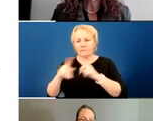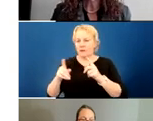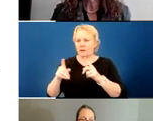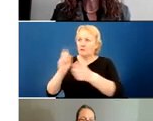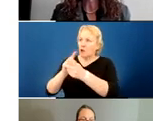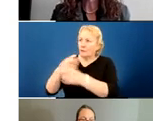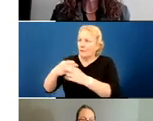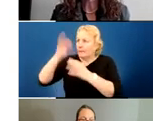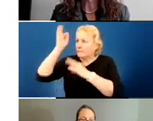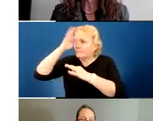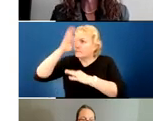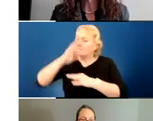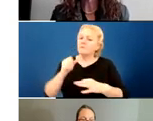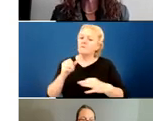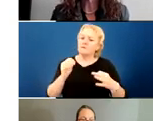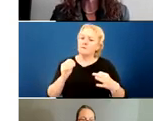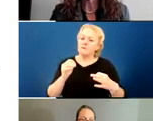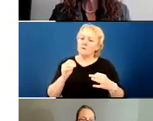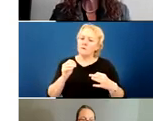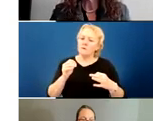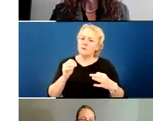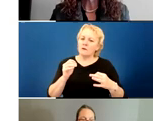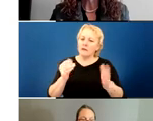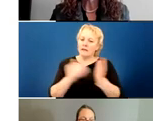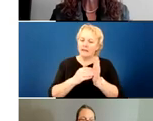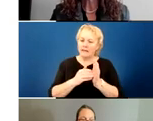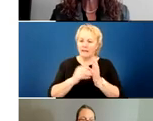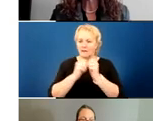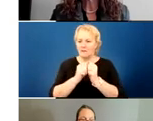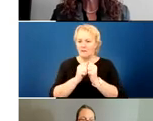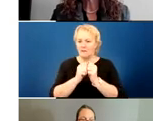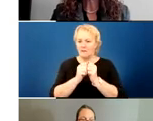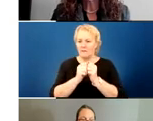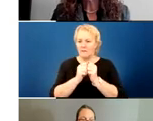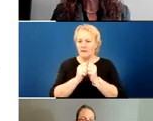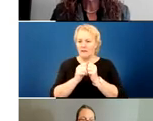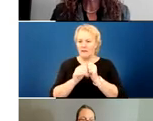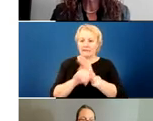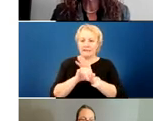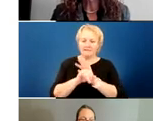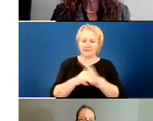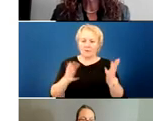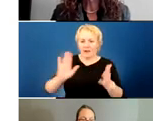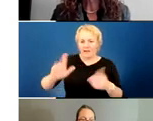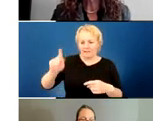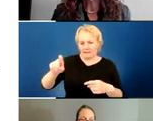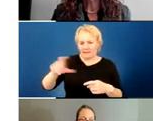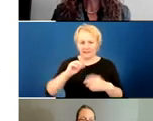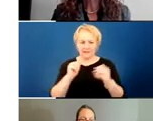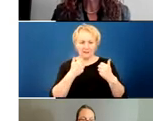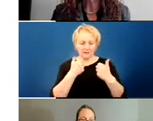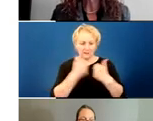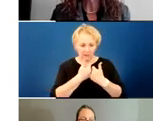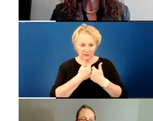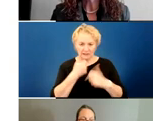provider. And so, you know, again, when identifying what his needs were and the challenges that he